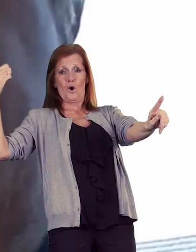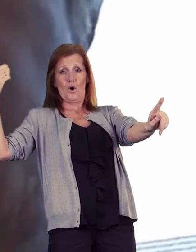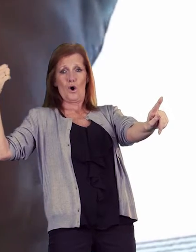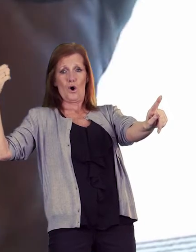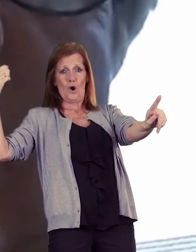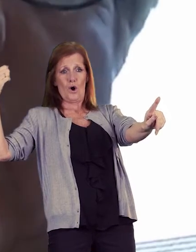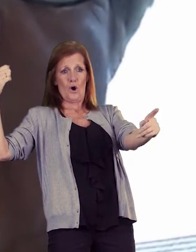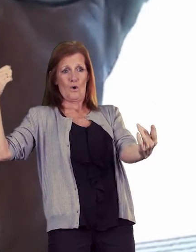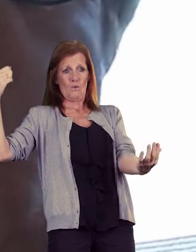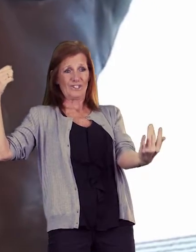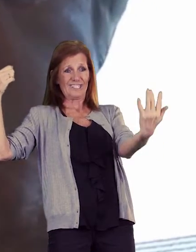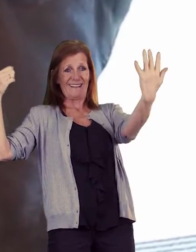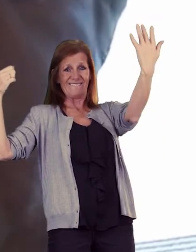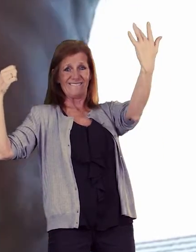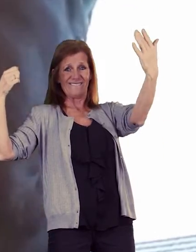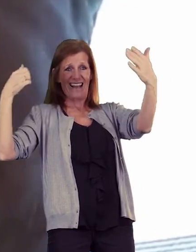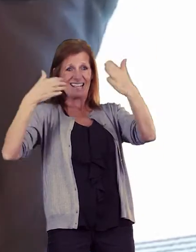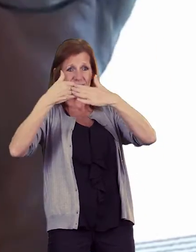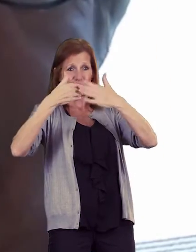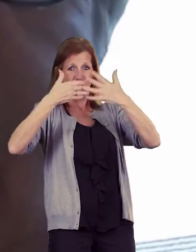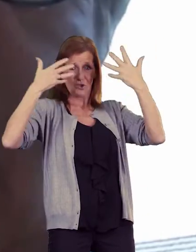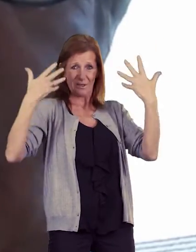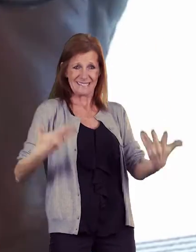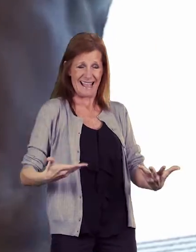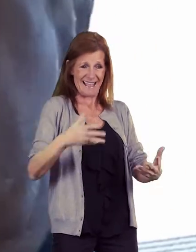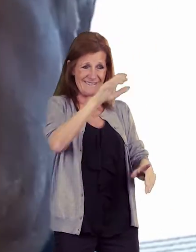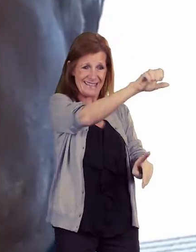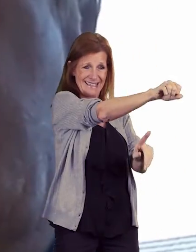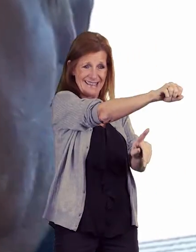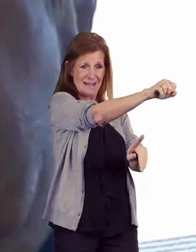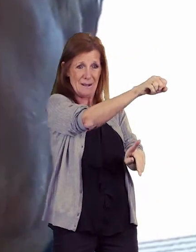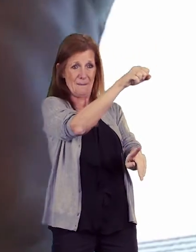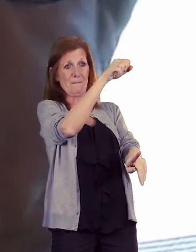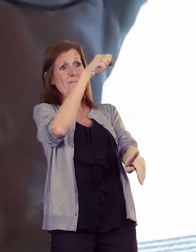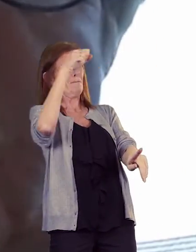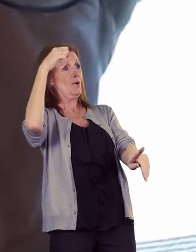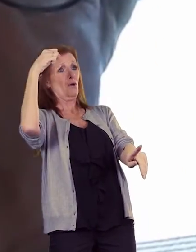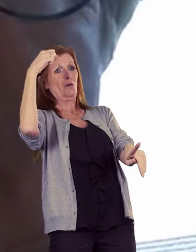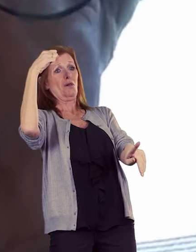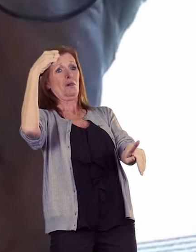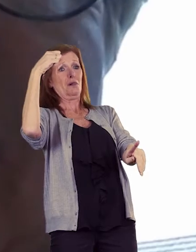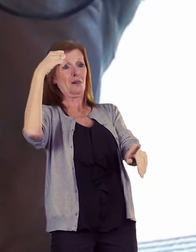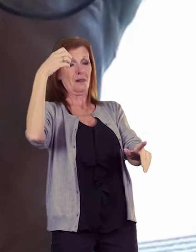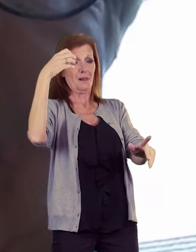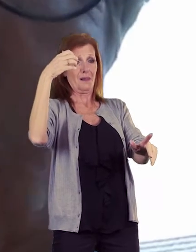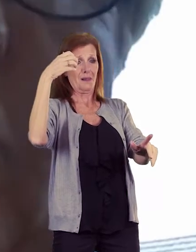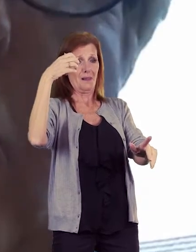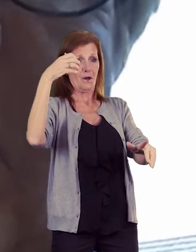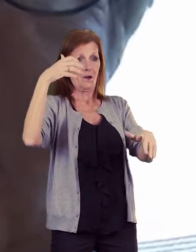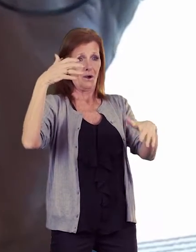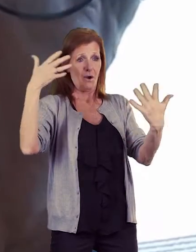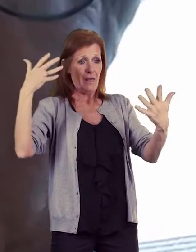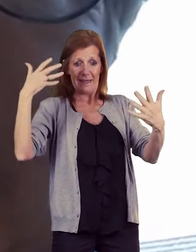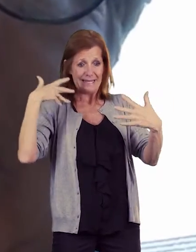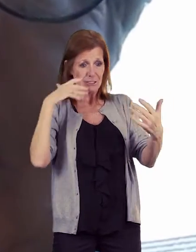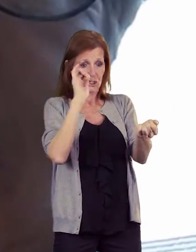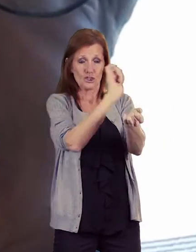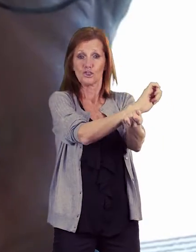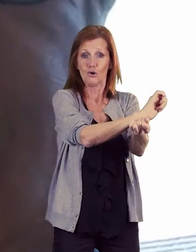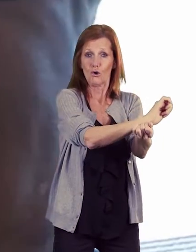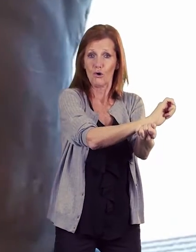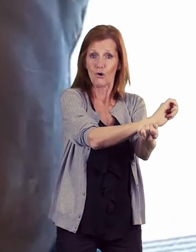which is a fire door, which is heavy, so then kind of catapults me in, or traps me in